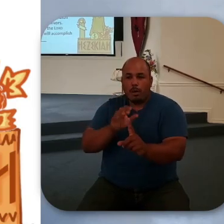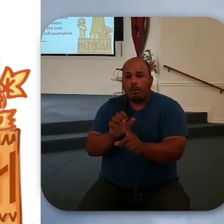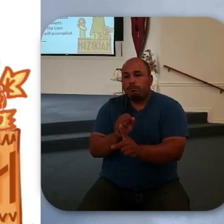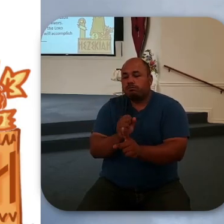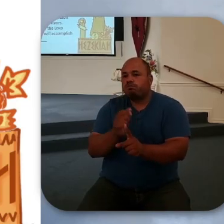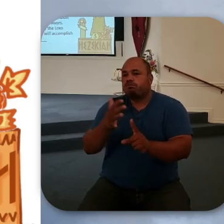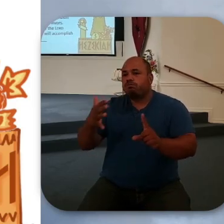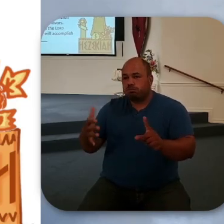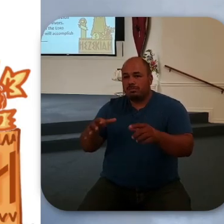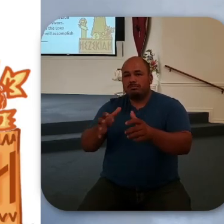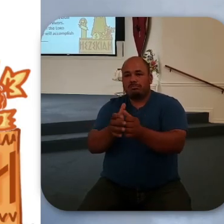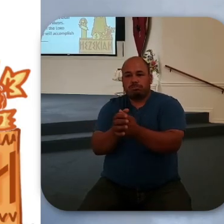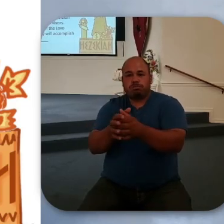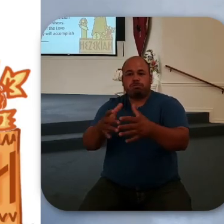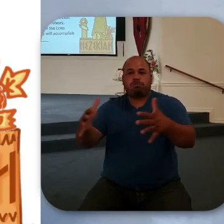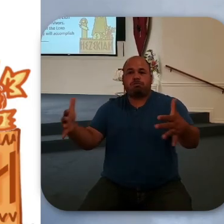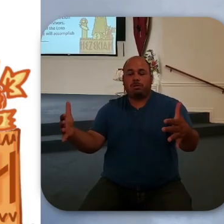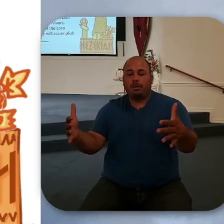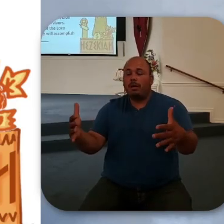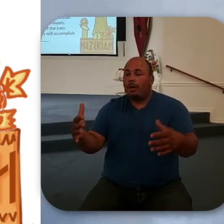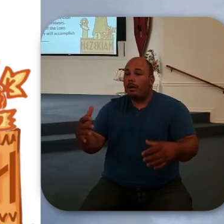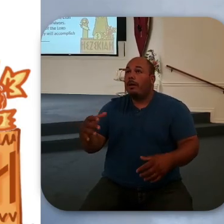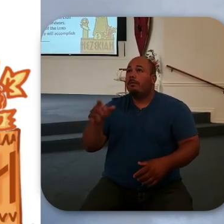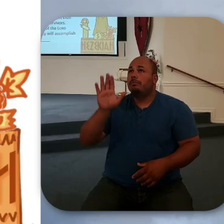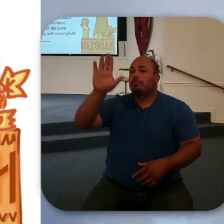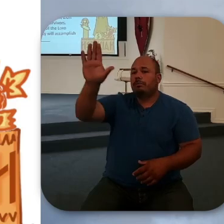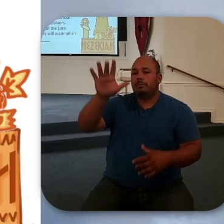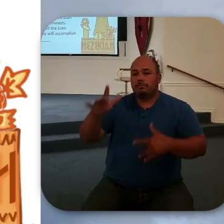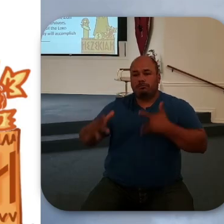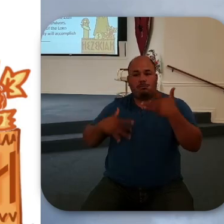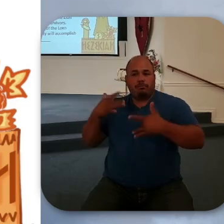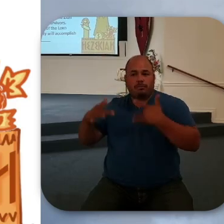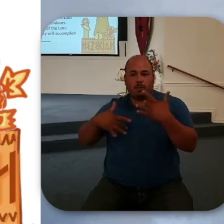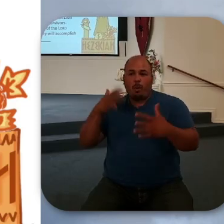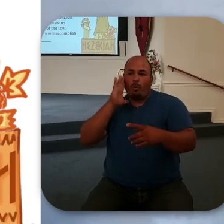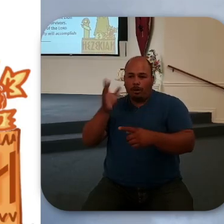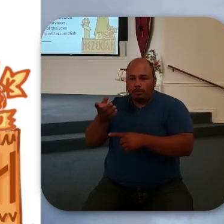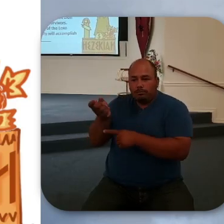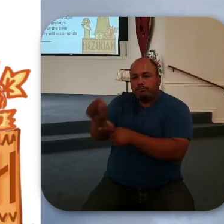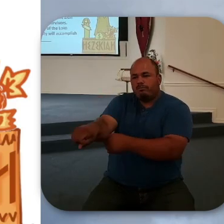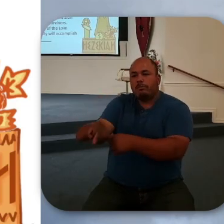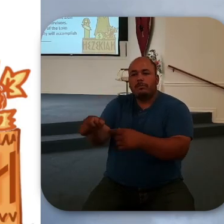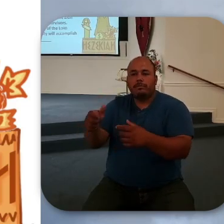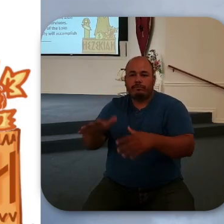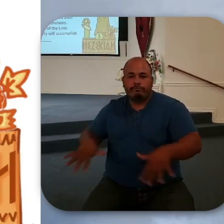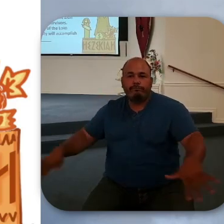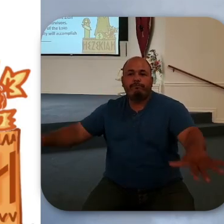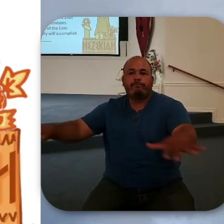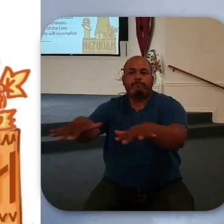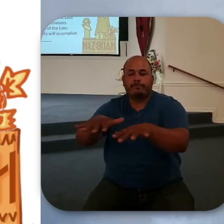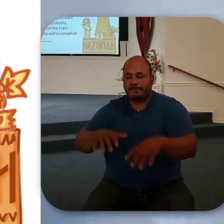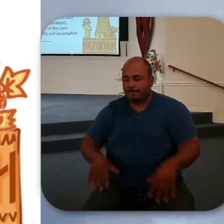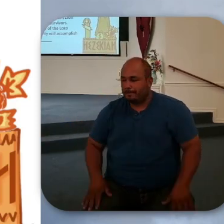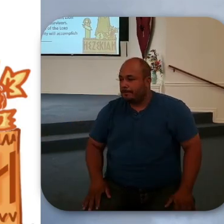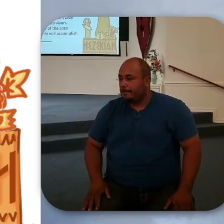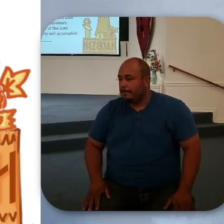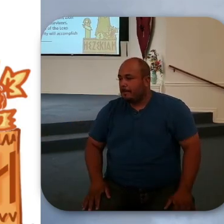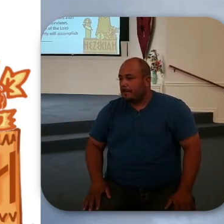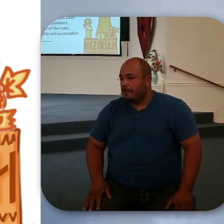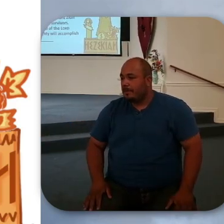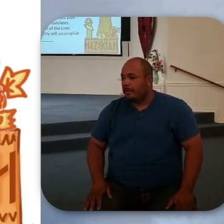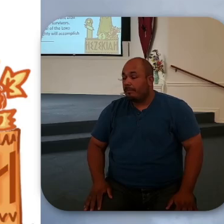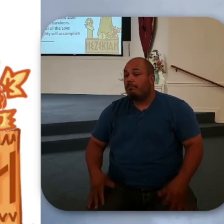survivors. The zeal of the Lord Almighty will accomplish this. Here God says to King